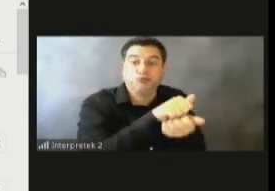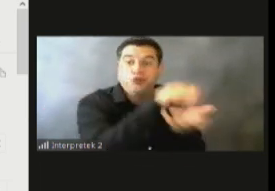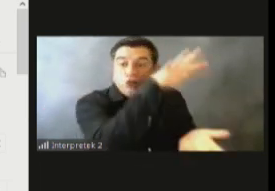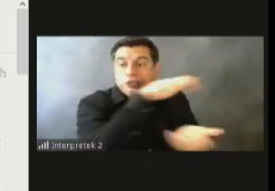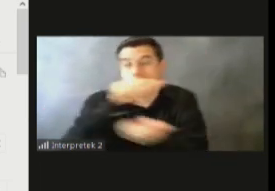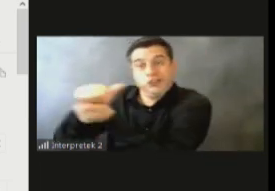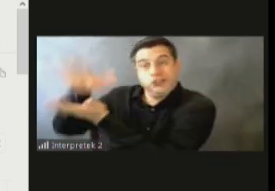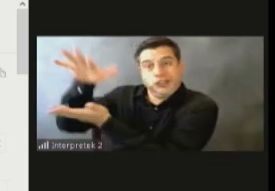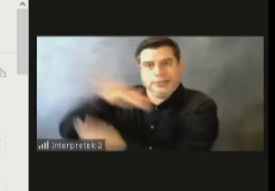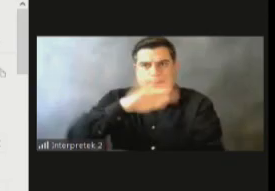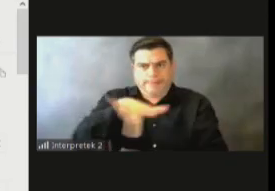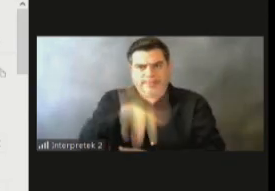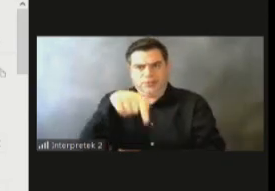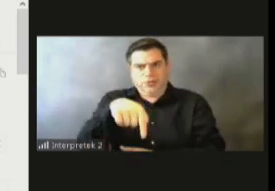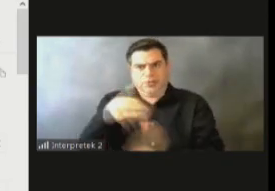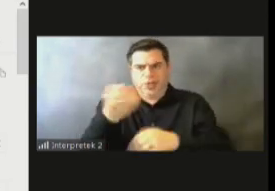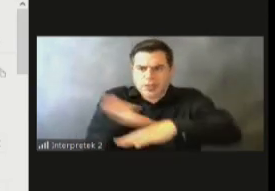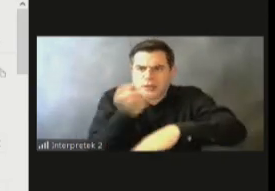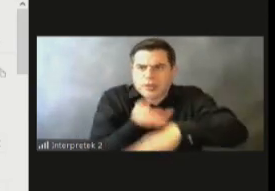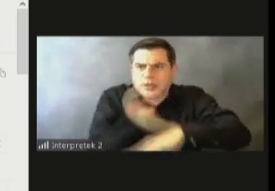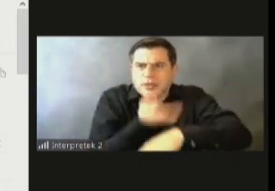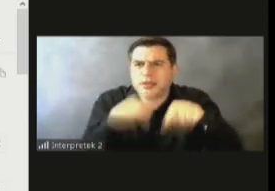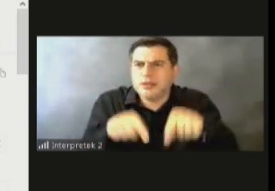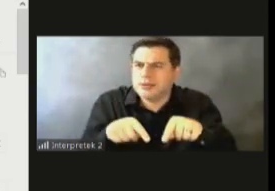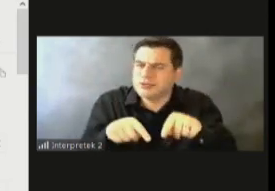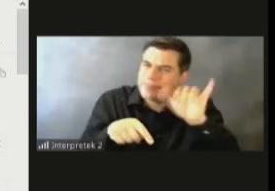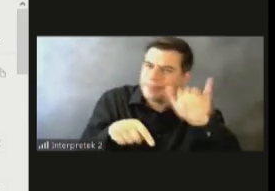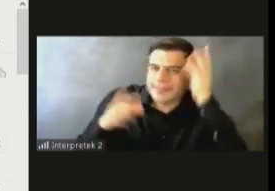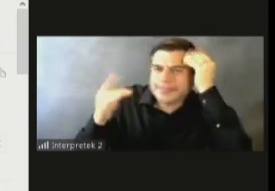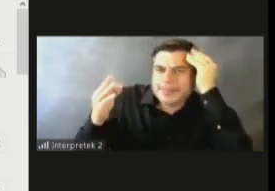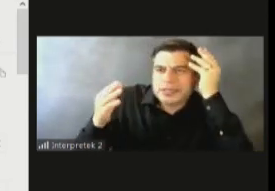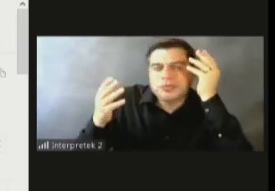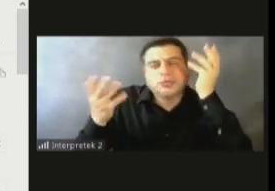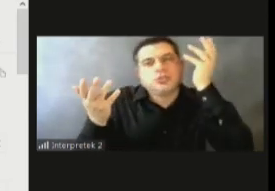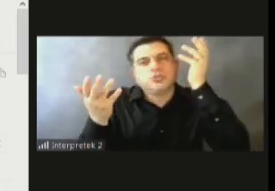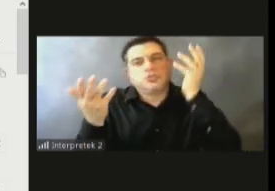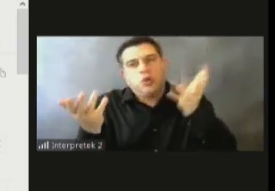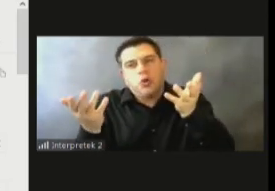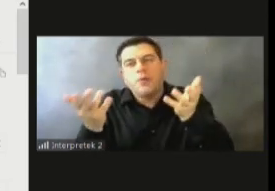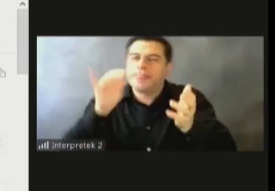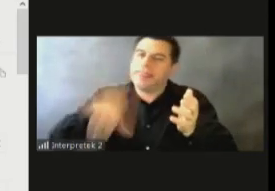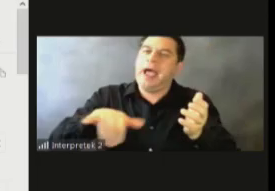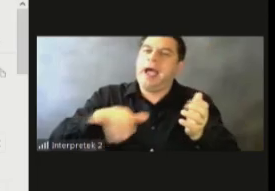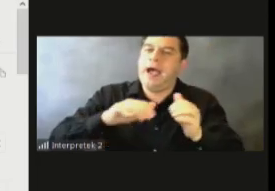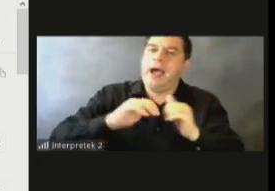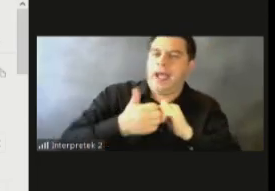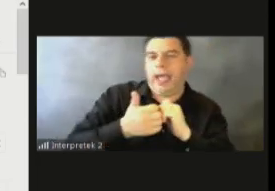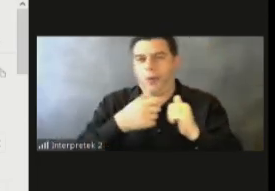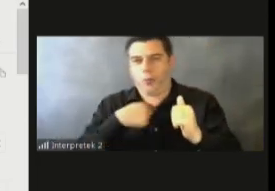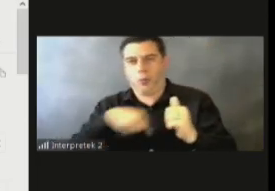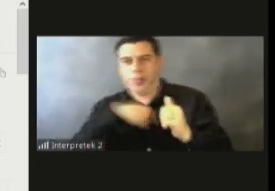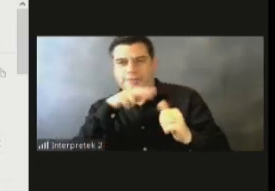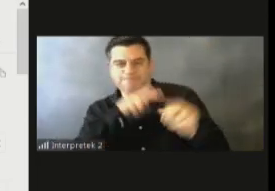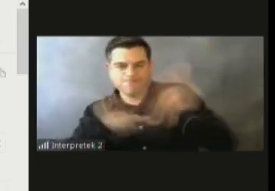particular areas, hedging against the anticipated increase in property values there to have permanent